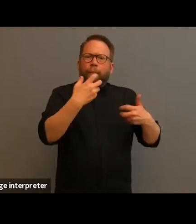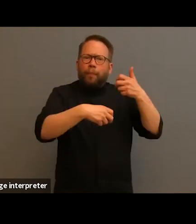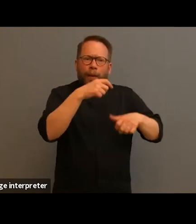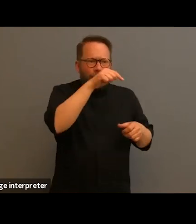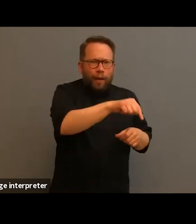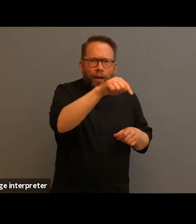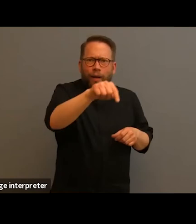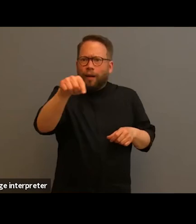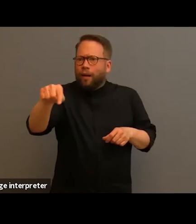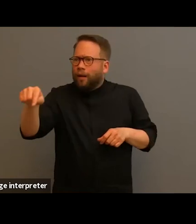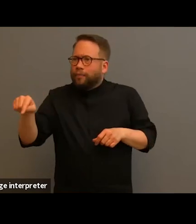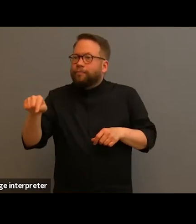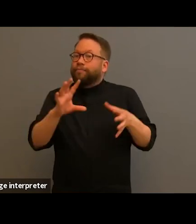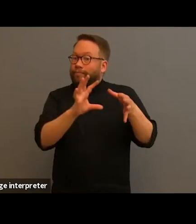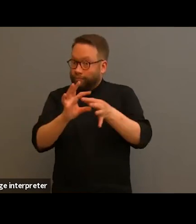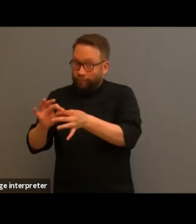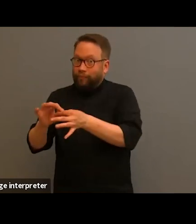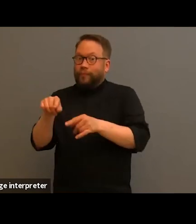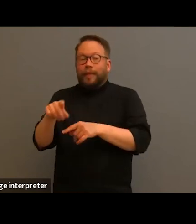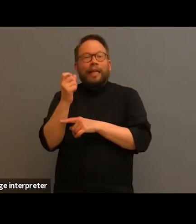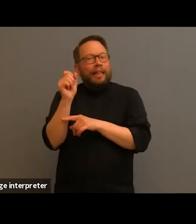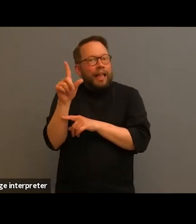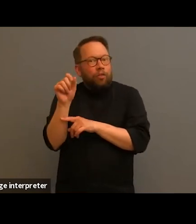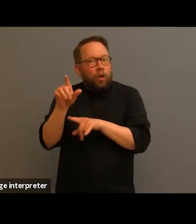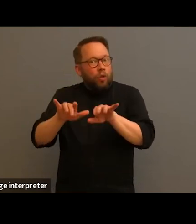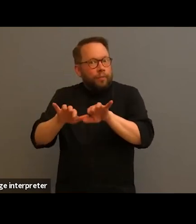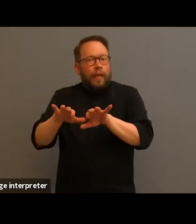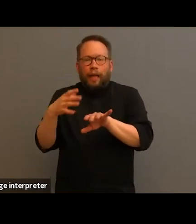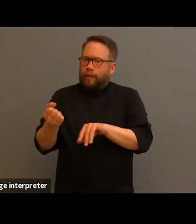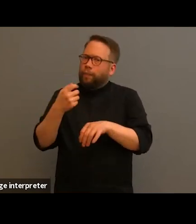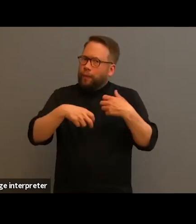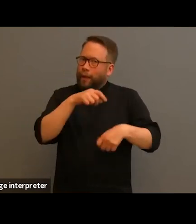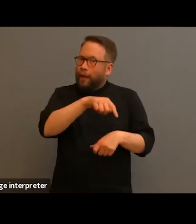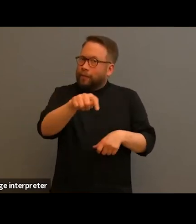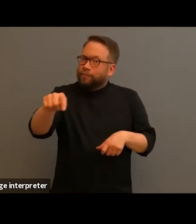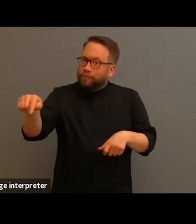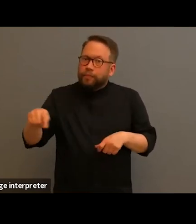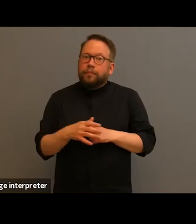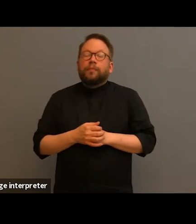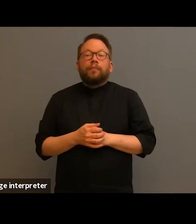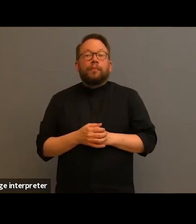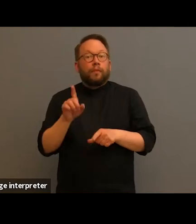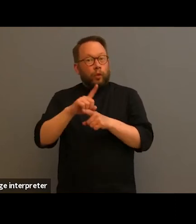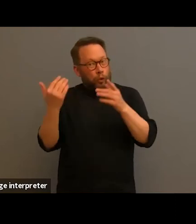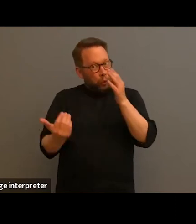When developing new digital solutions, it is important to include user in the